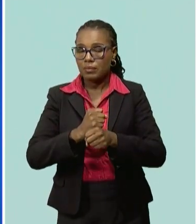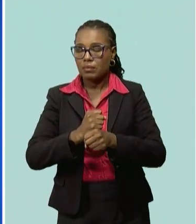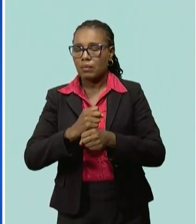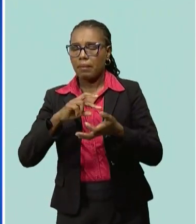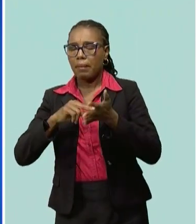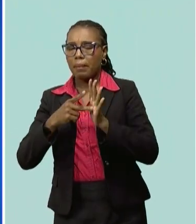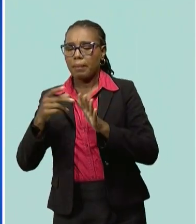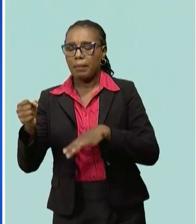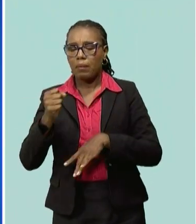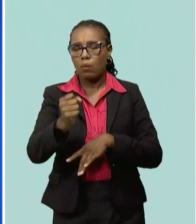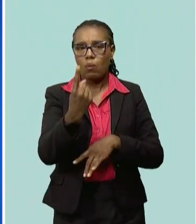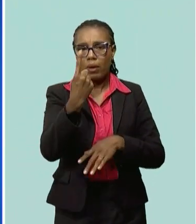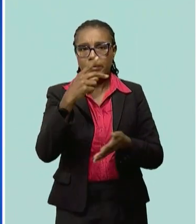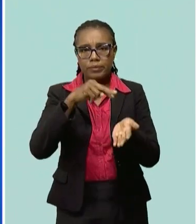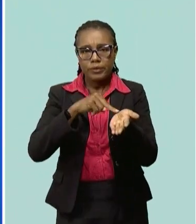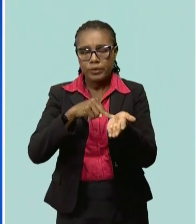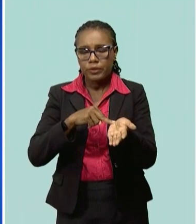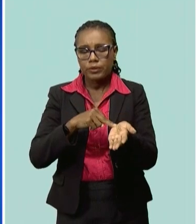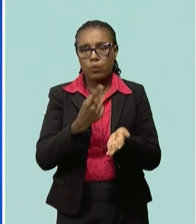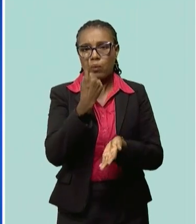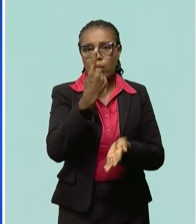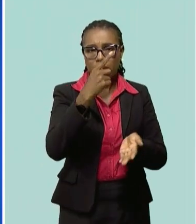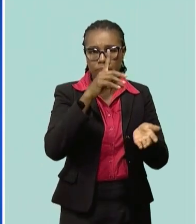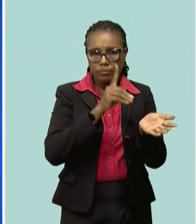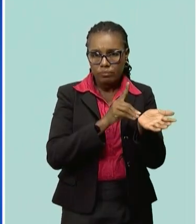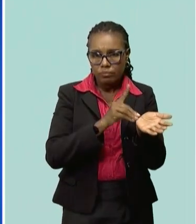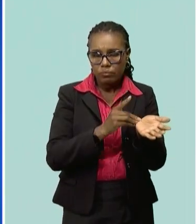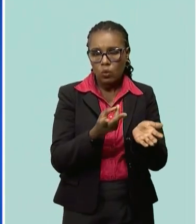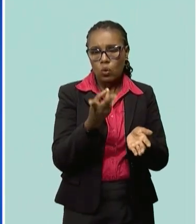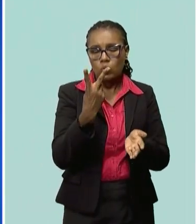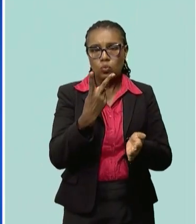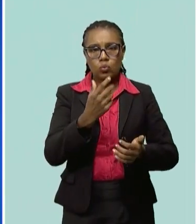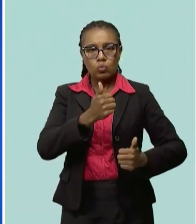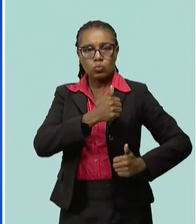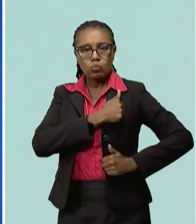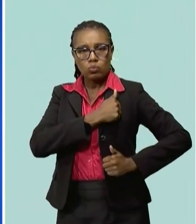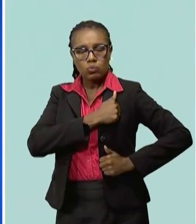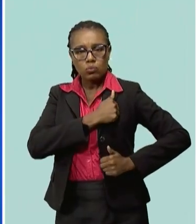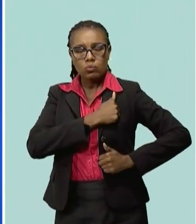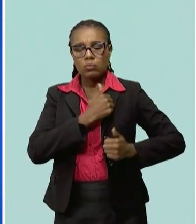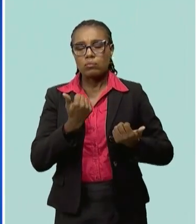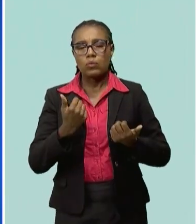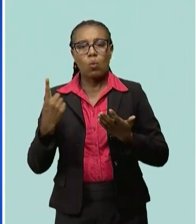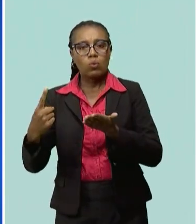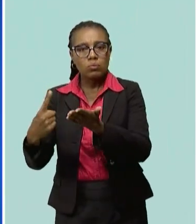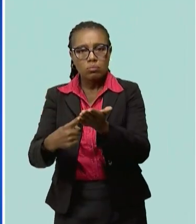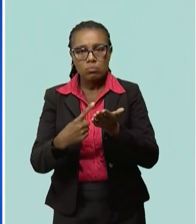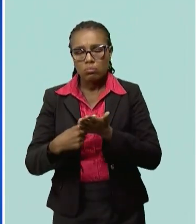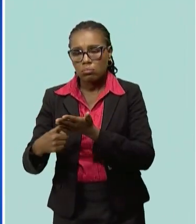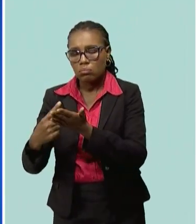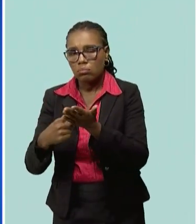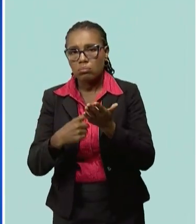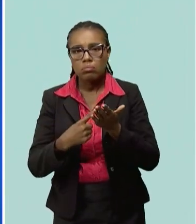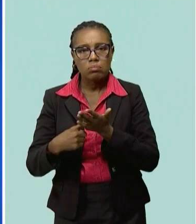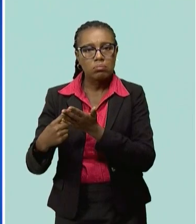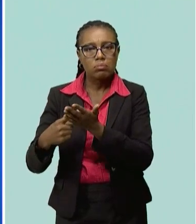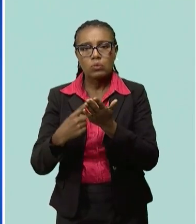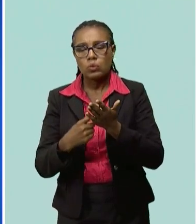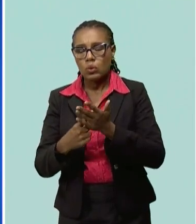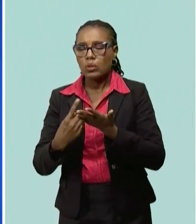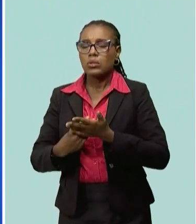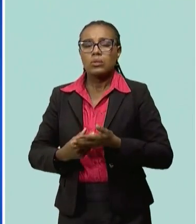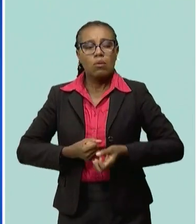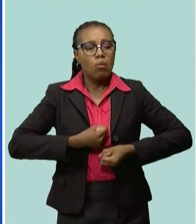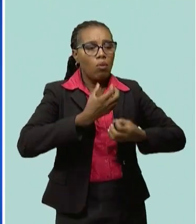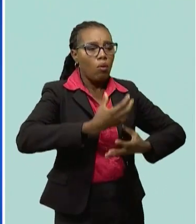nurse, a doctor, 2 security guards, counseling sessions, I think at about $50, food, which